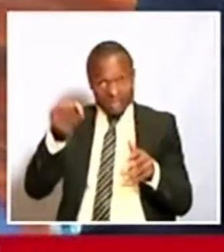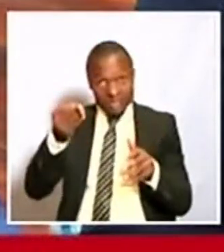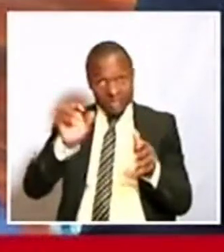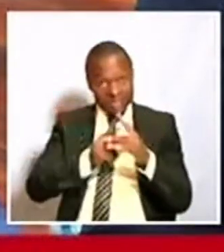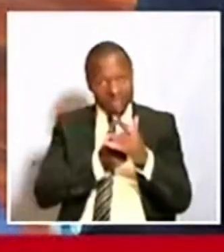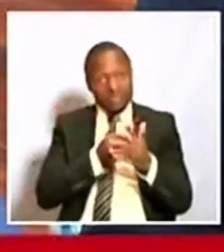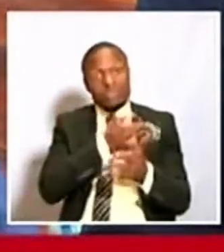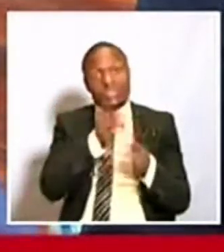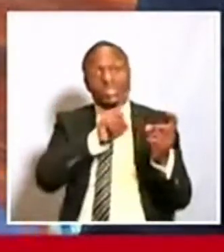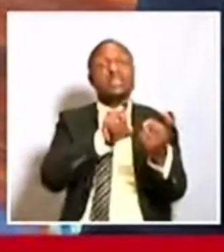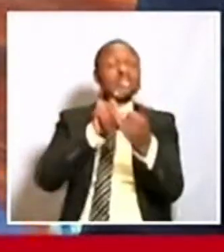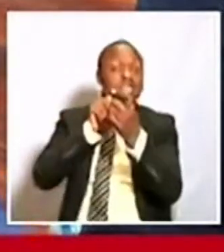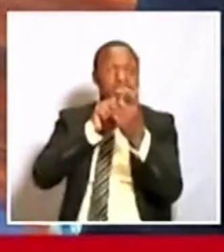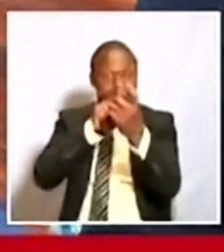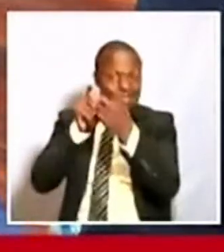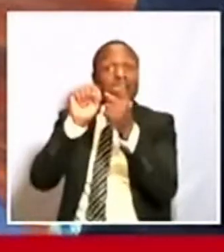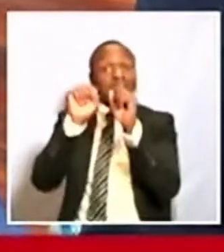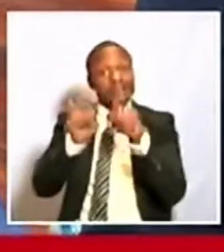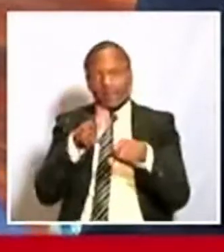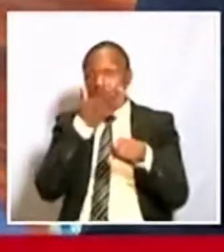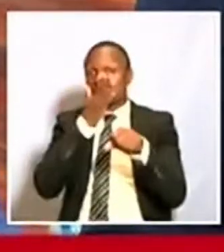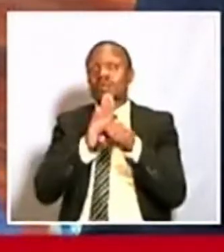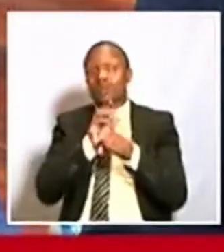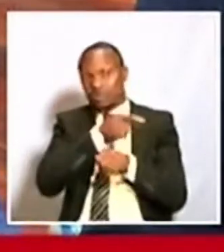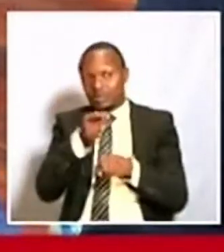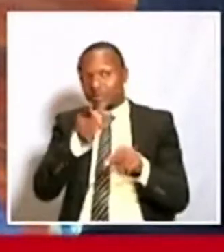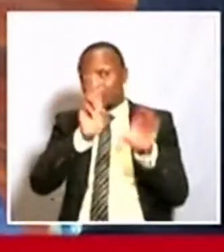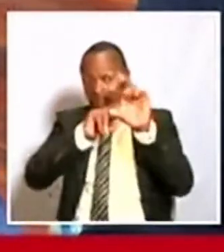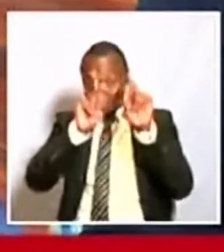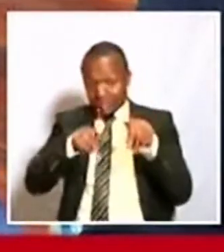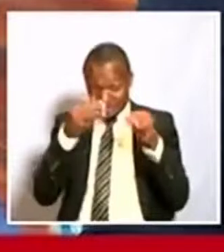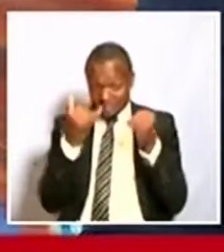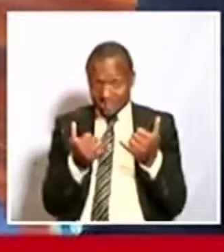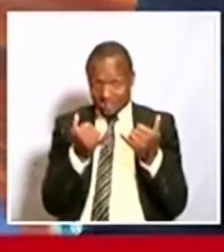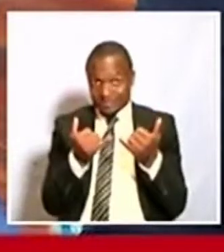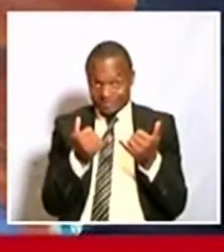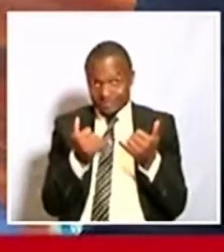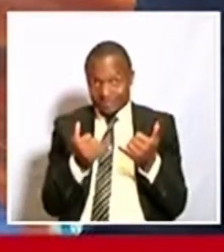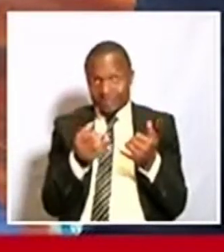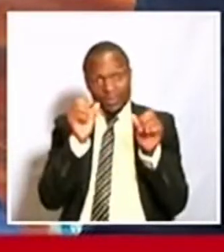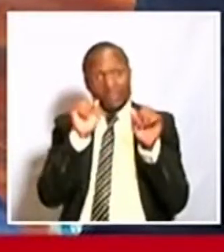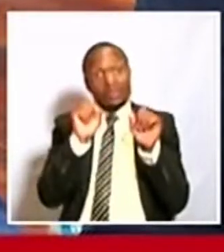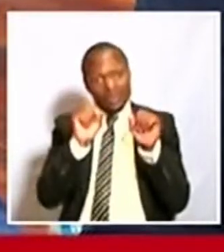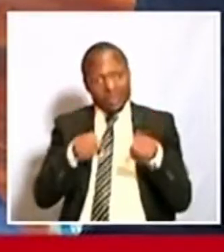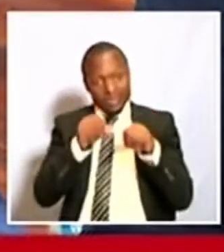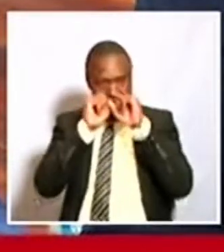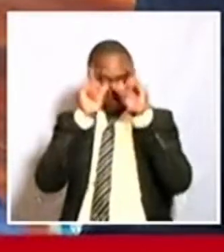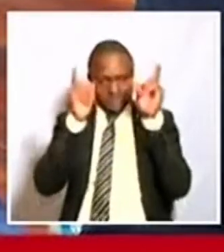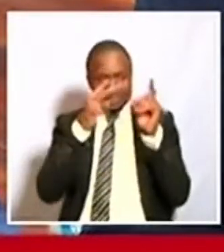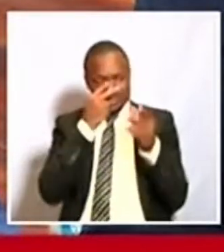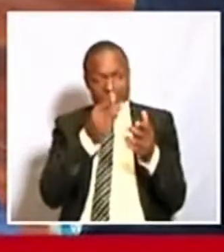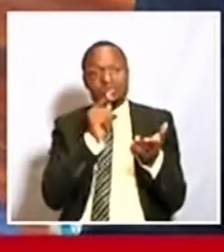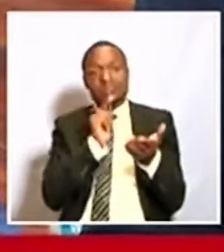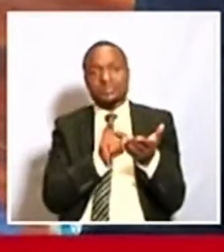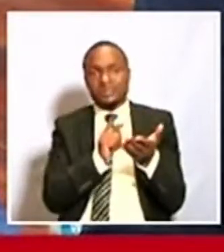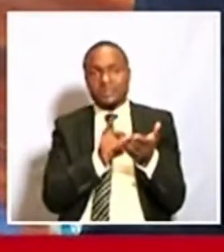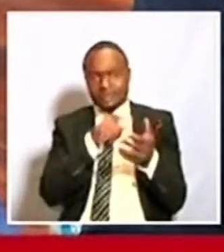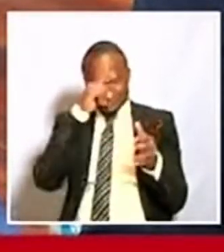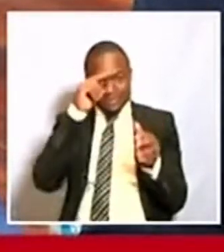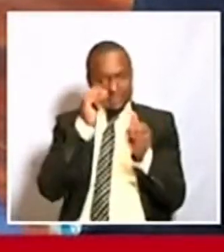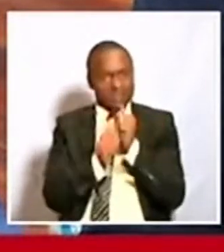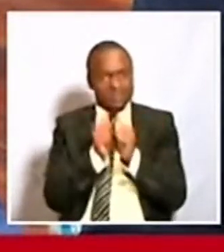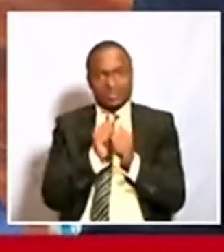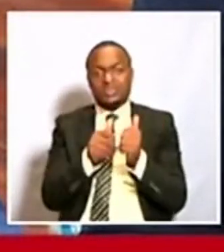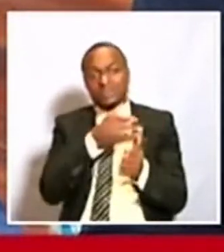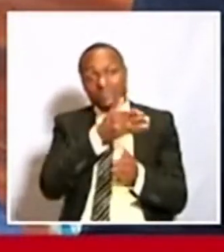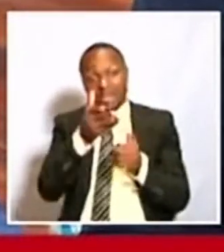these challenges, which I can assure you, Chair, right now, we'll even be surprised to see this, because there has